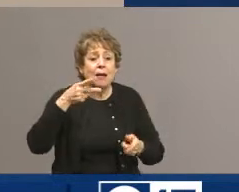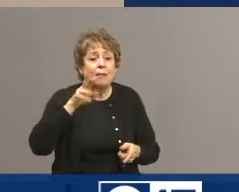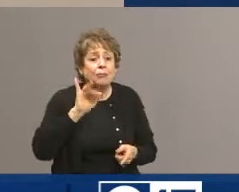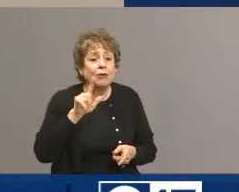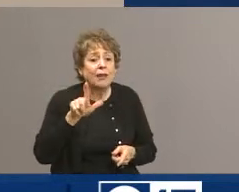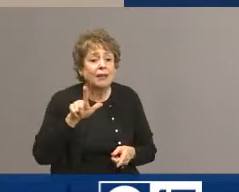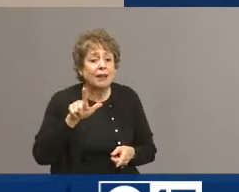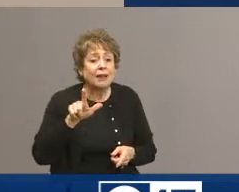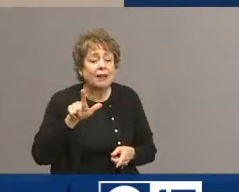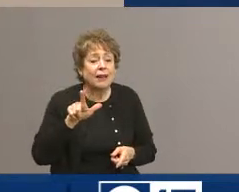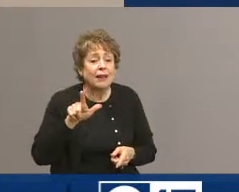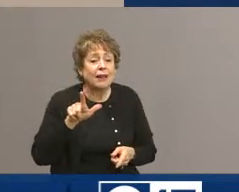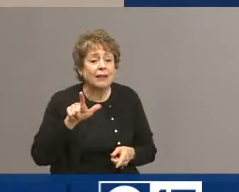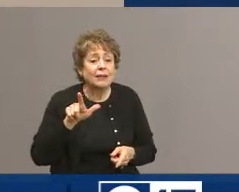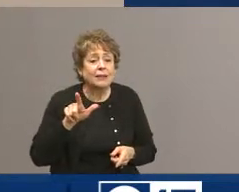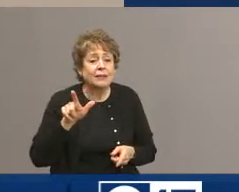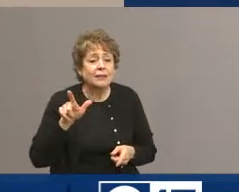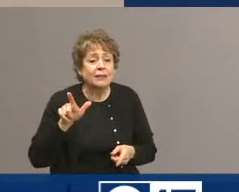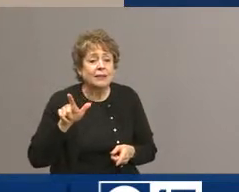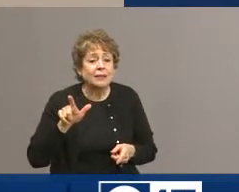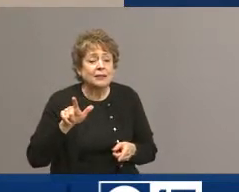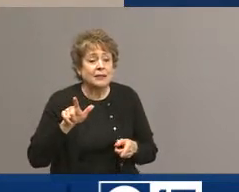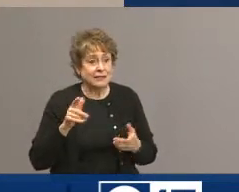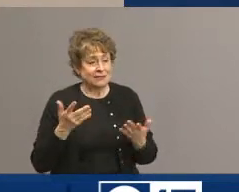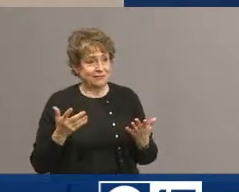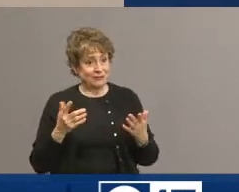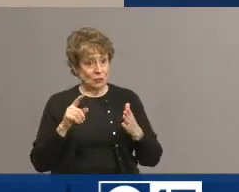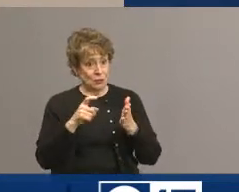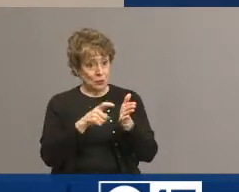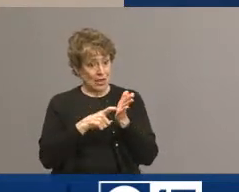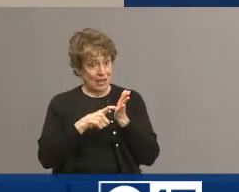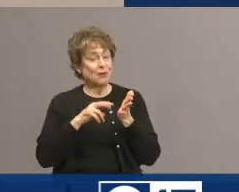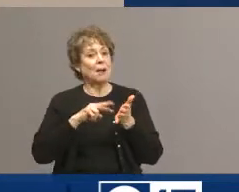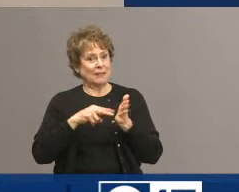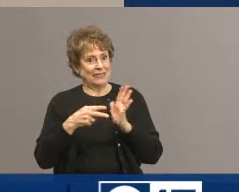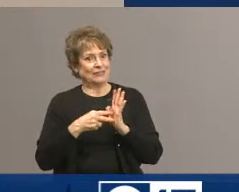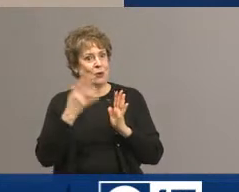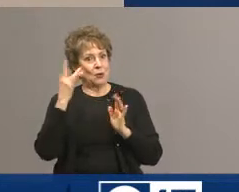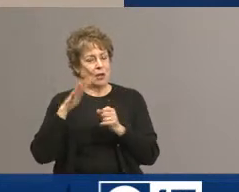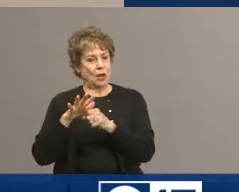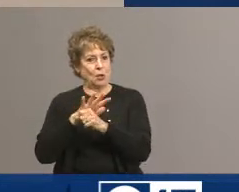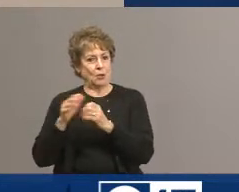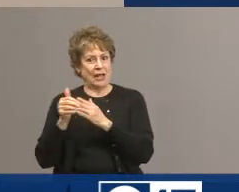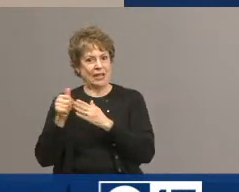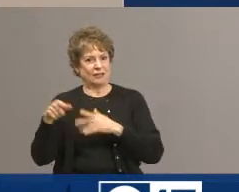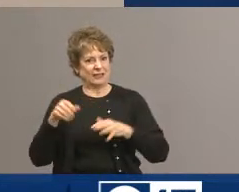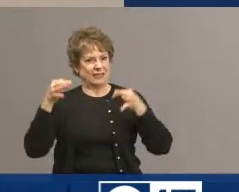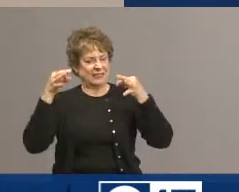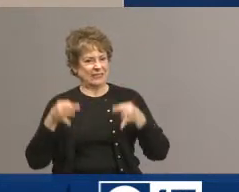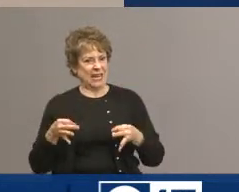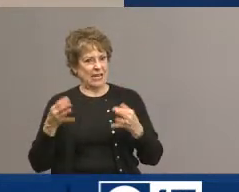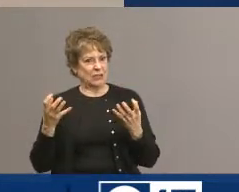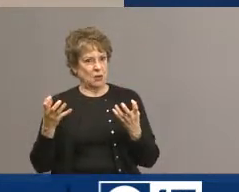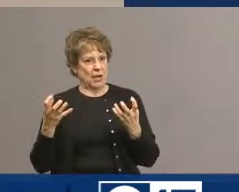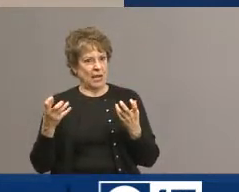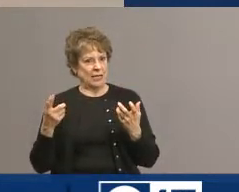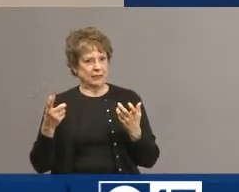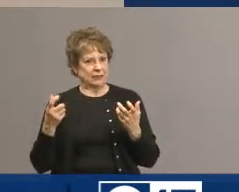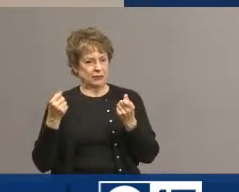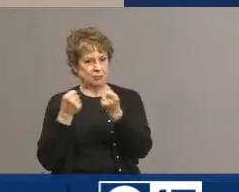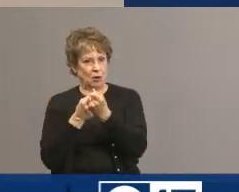I understand that you've encouraged it, and I've retweeted your tweets and your tweets about it, but